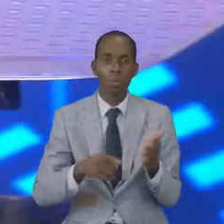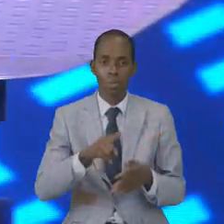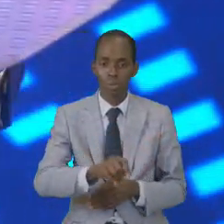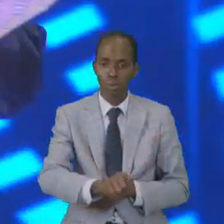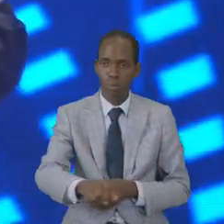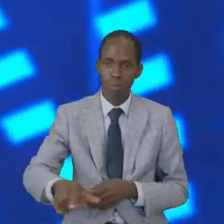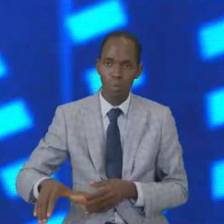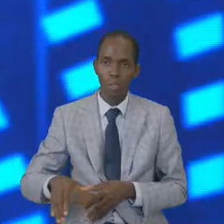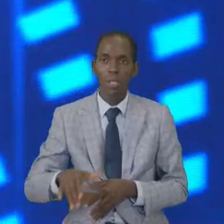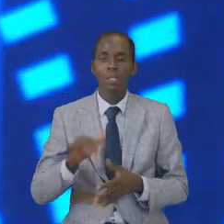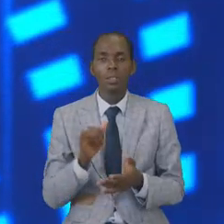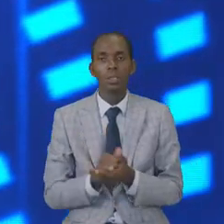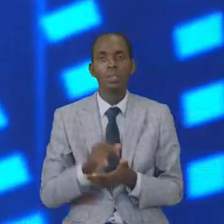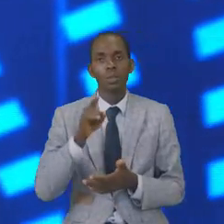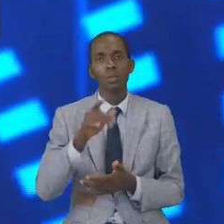in